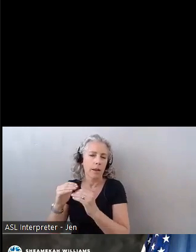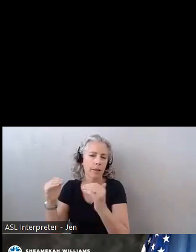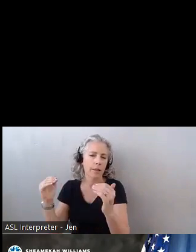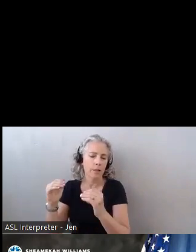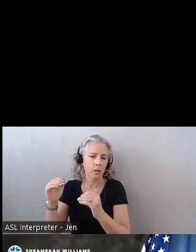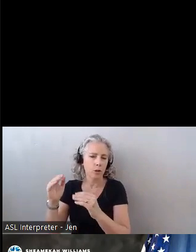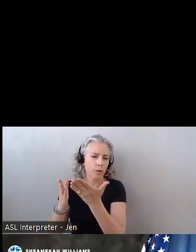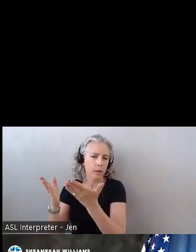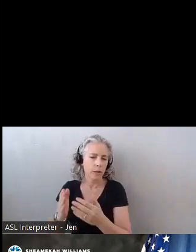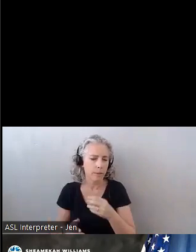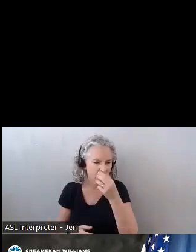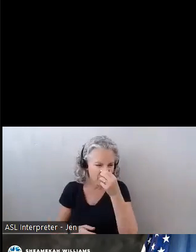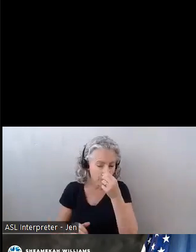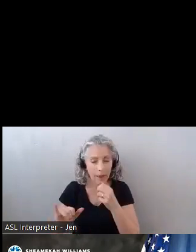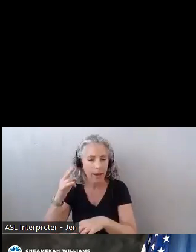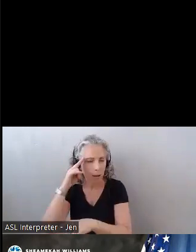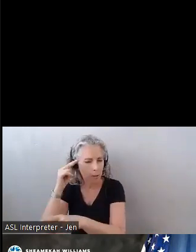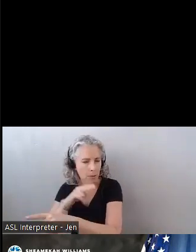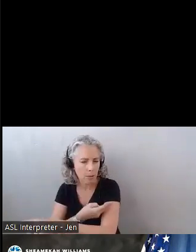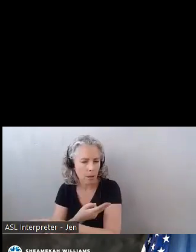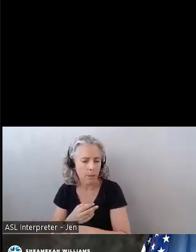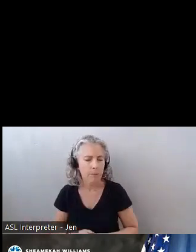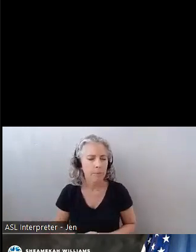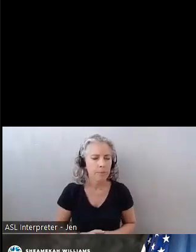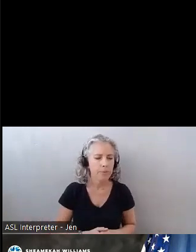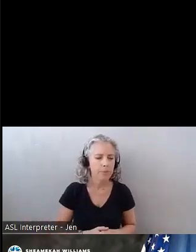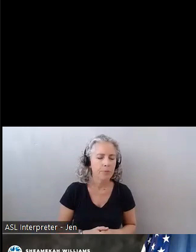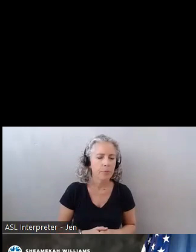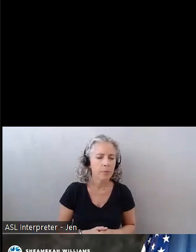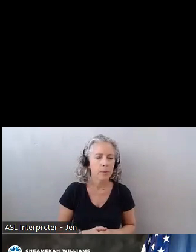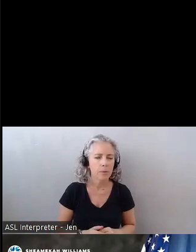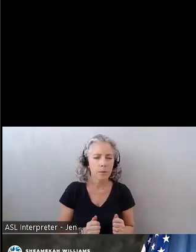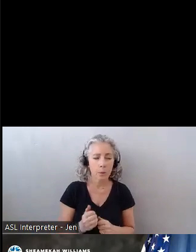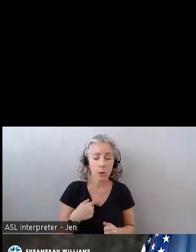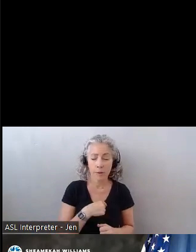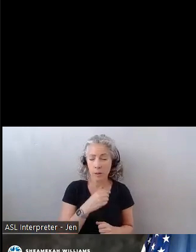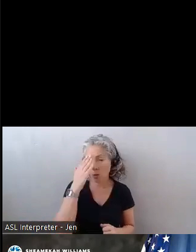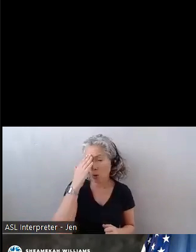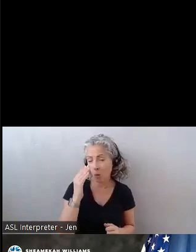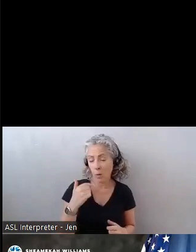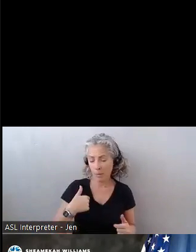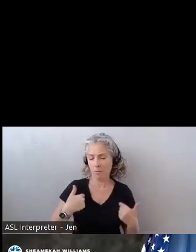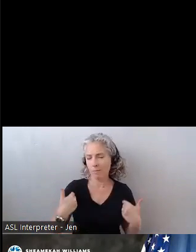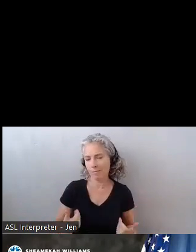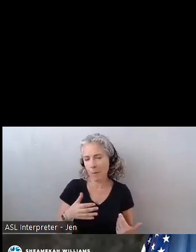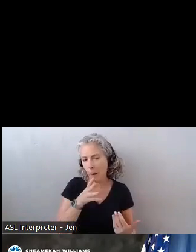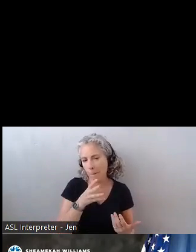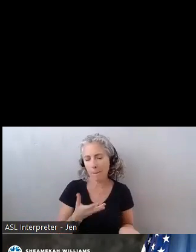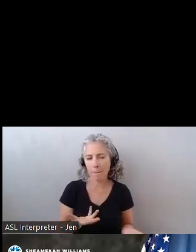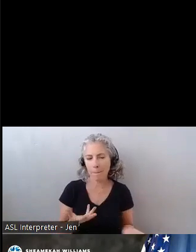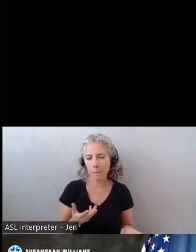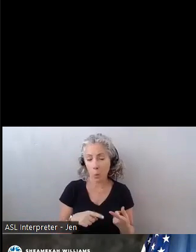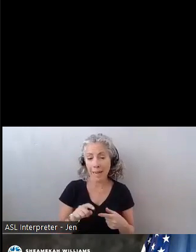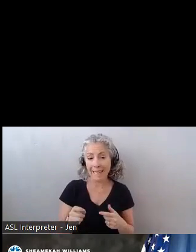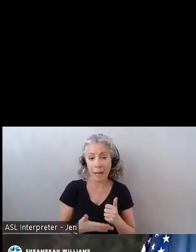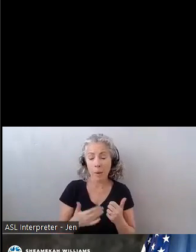shifted, often sometimes overused. I mean, most of us know that, I'm a parent, and when in fact I need help, I